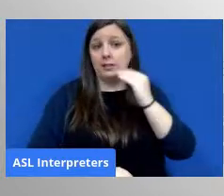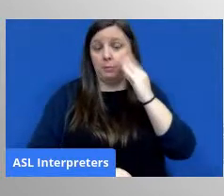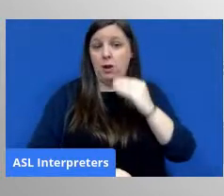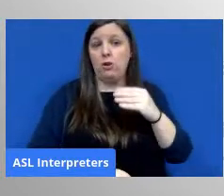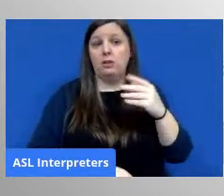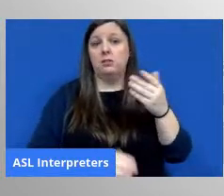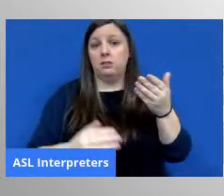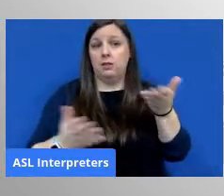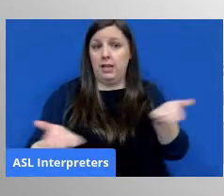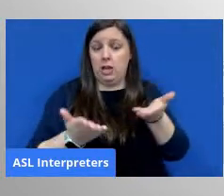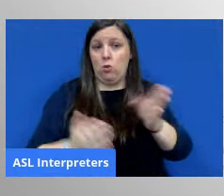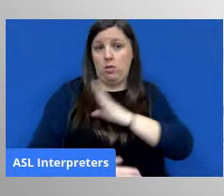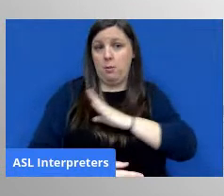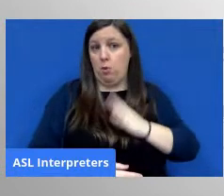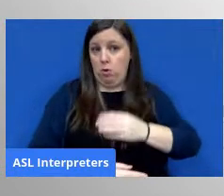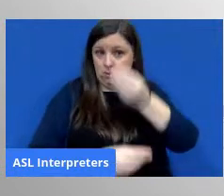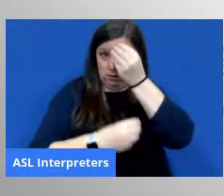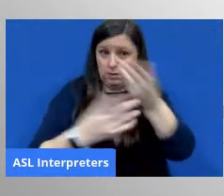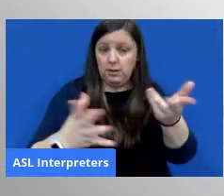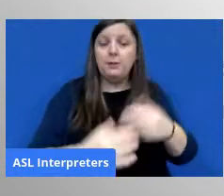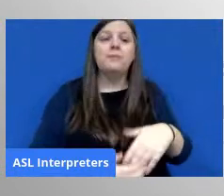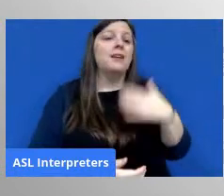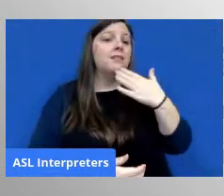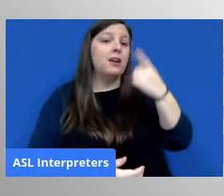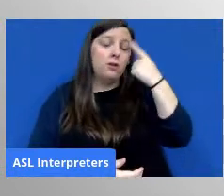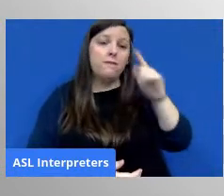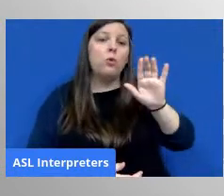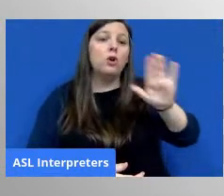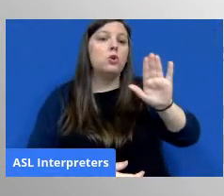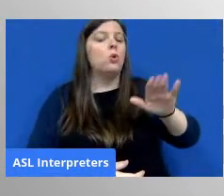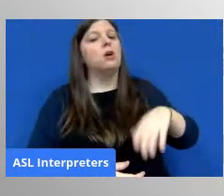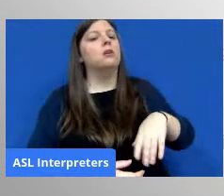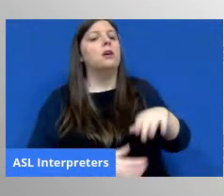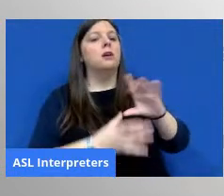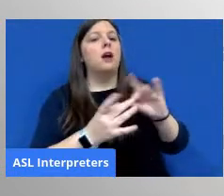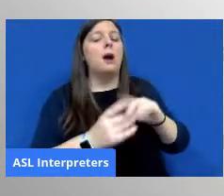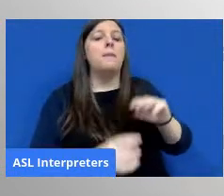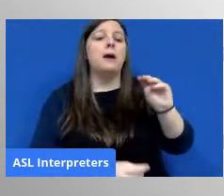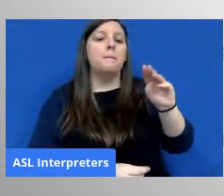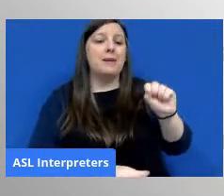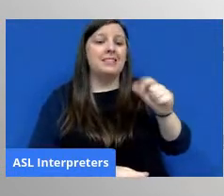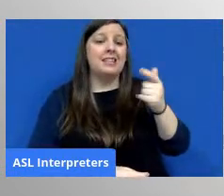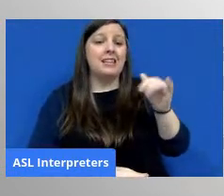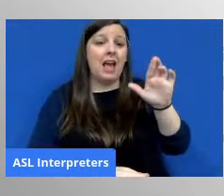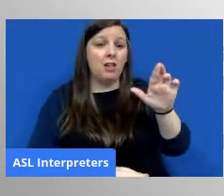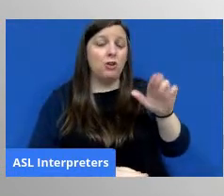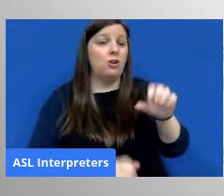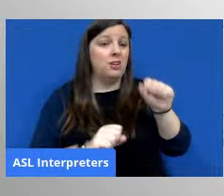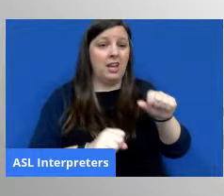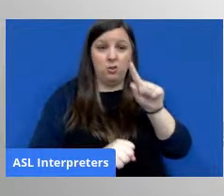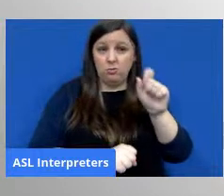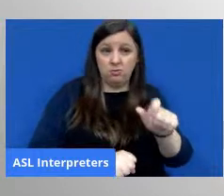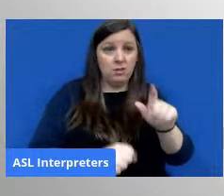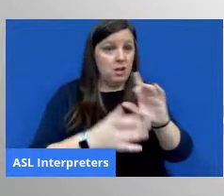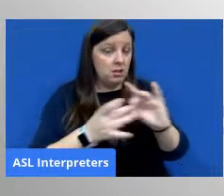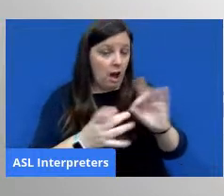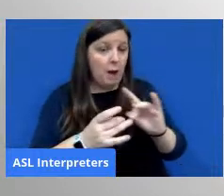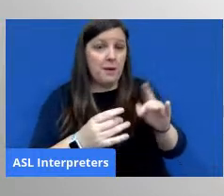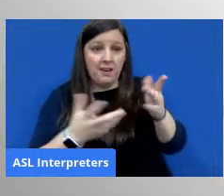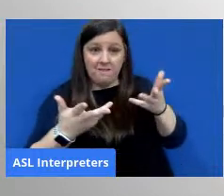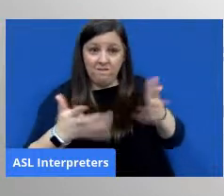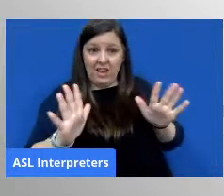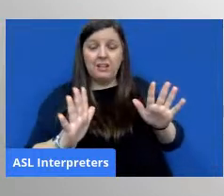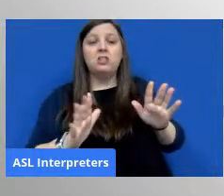Davis. Ms. Gallagher, if you could make your comment or ask your question, and then I am going to ask Dr. Thomas